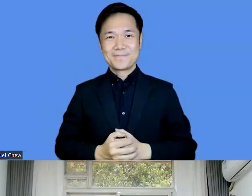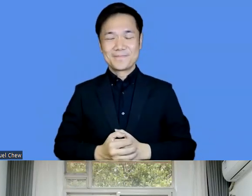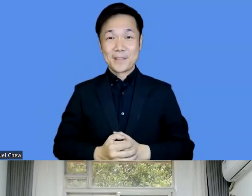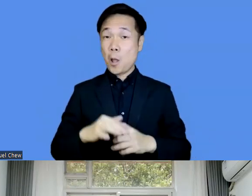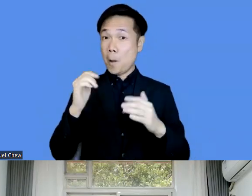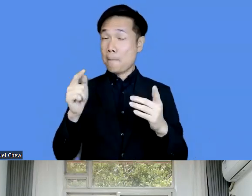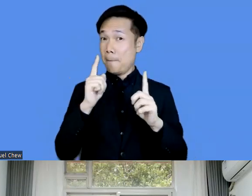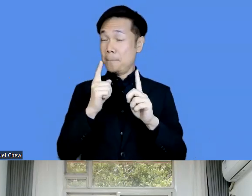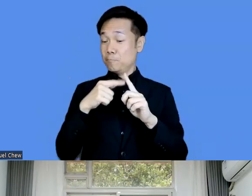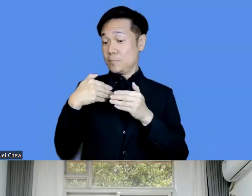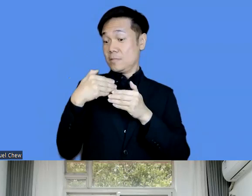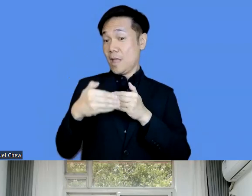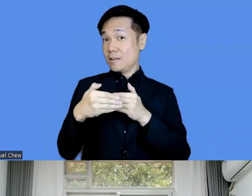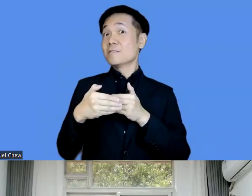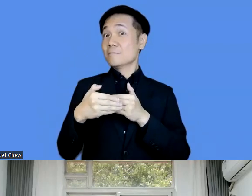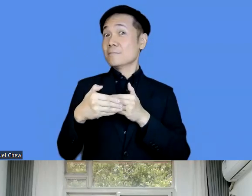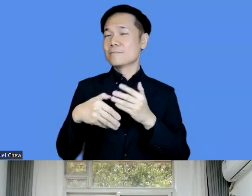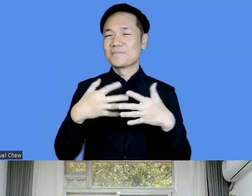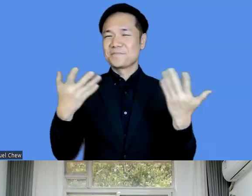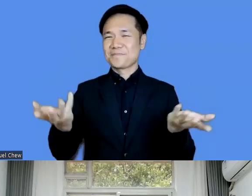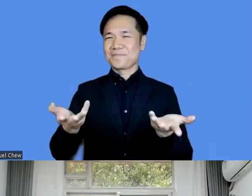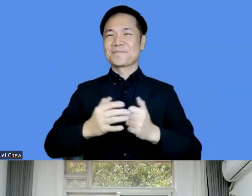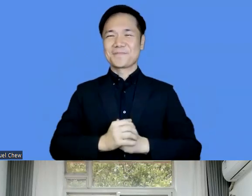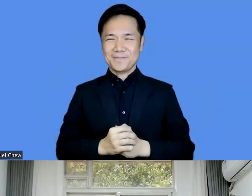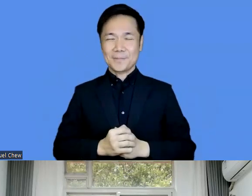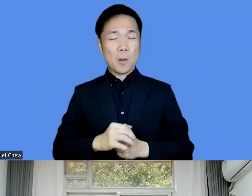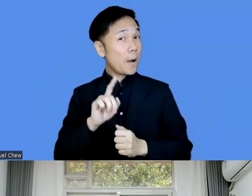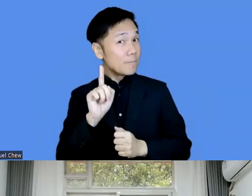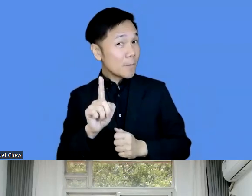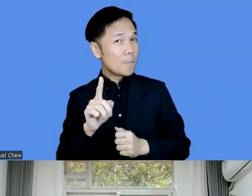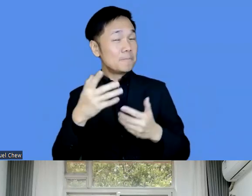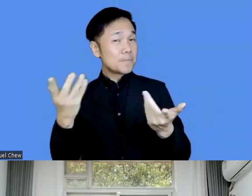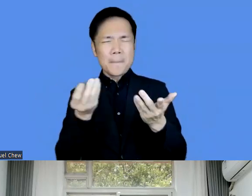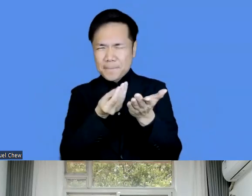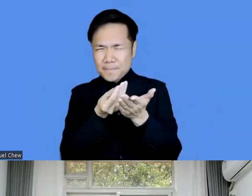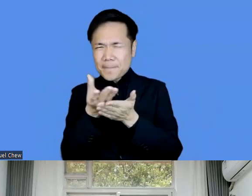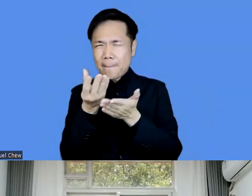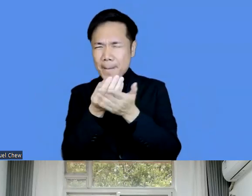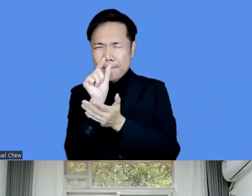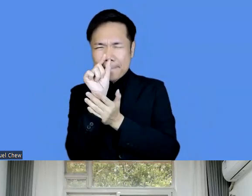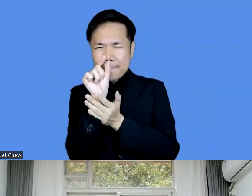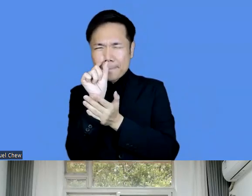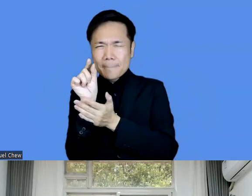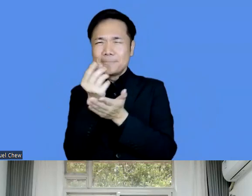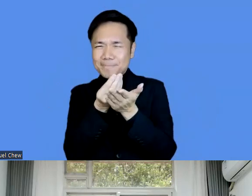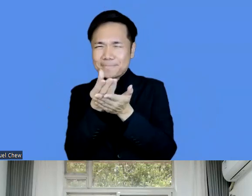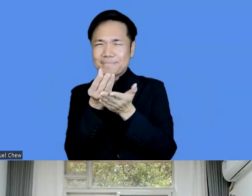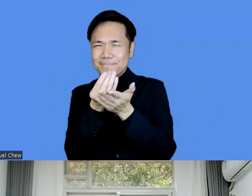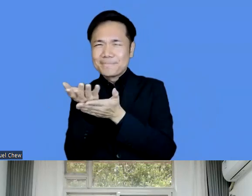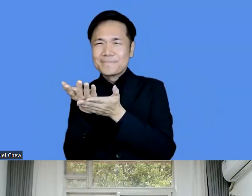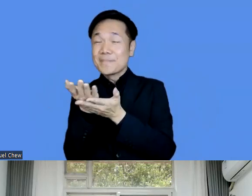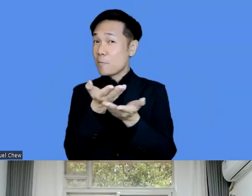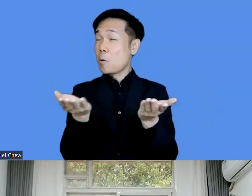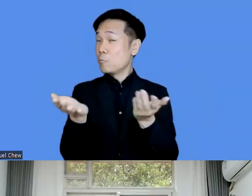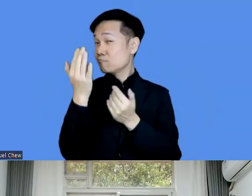diving deeply in our topic, I wanted to share some housekeeping announcements that will enable us to